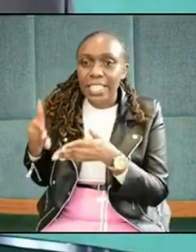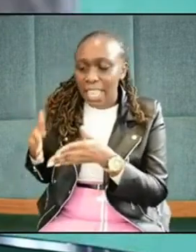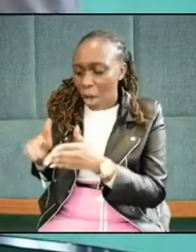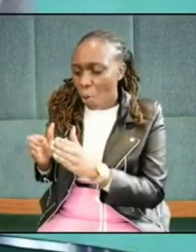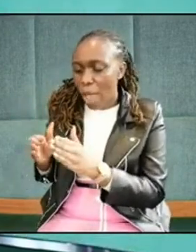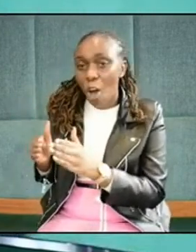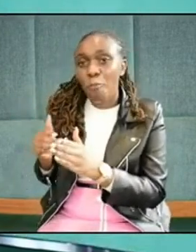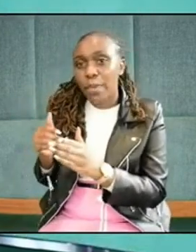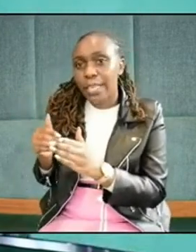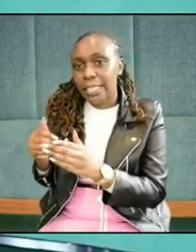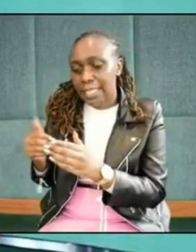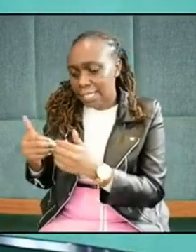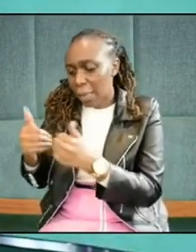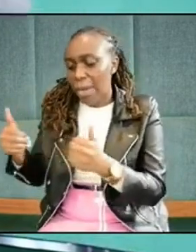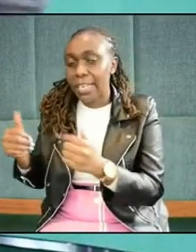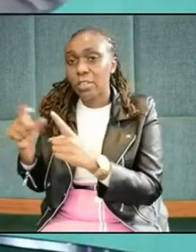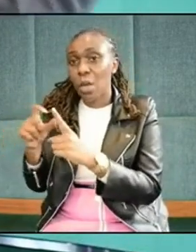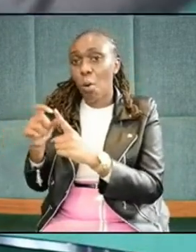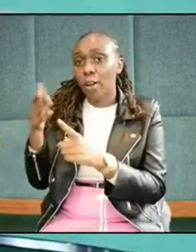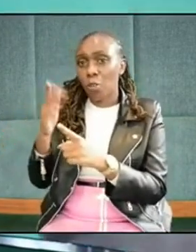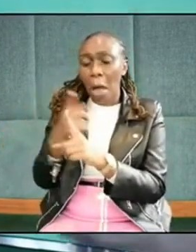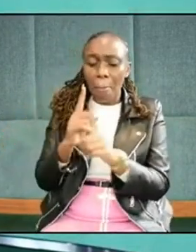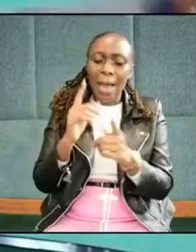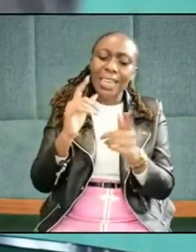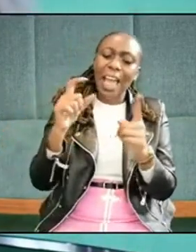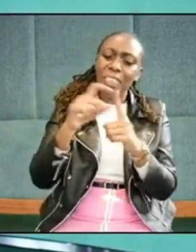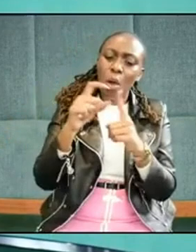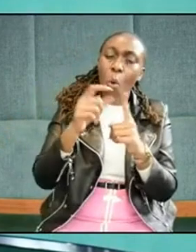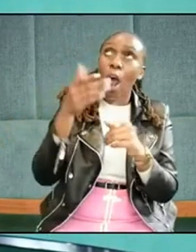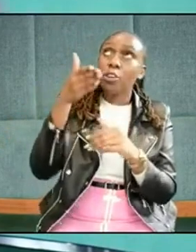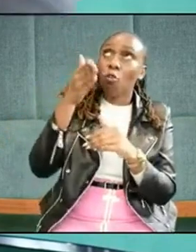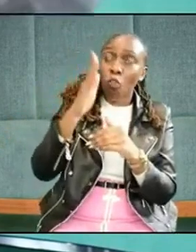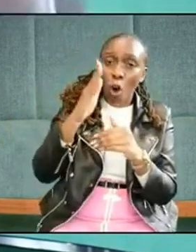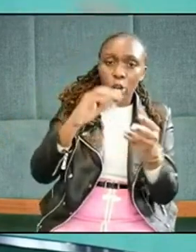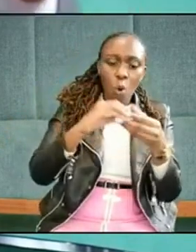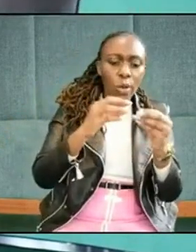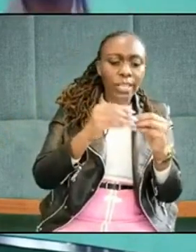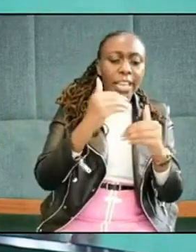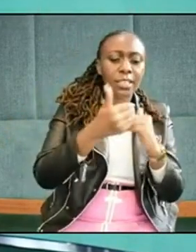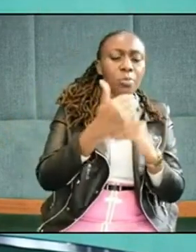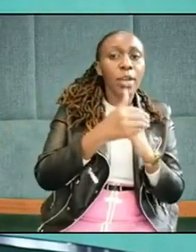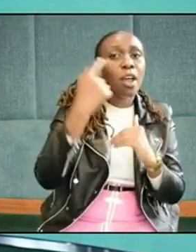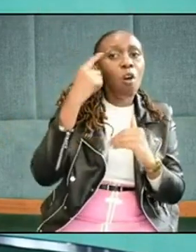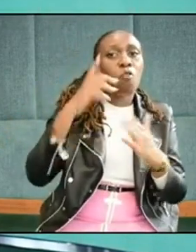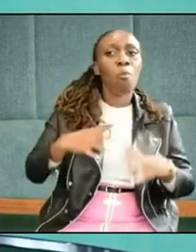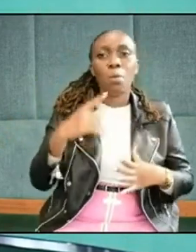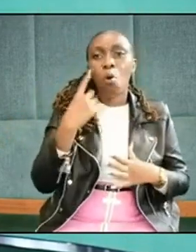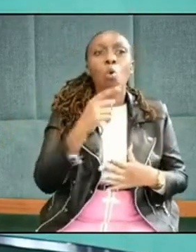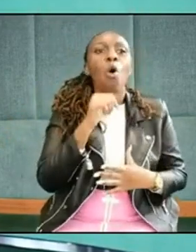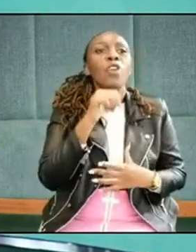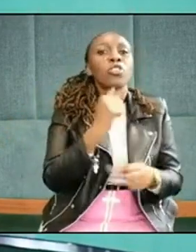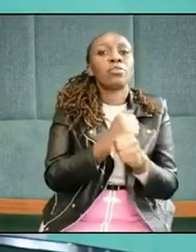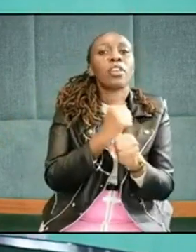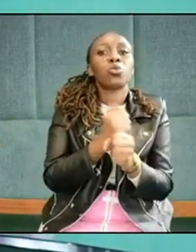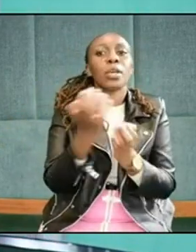depleted. But the word of God will create bread even for those who are not in their business place